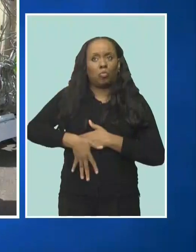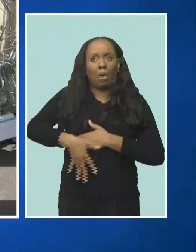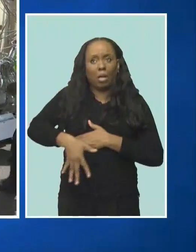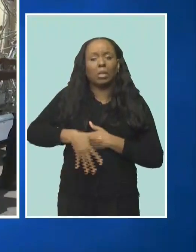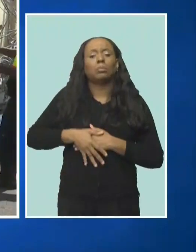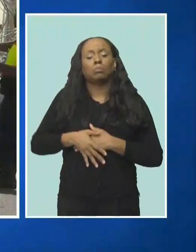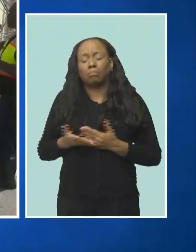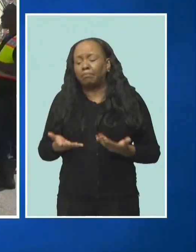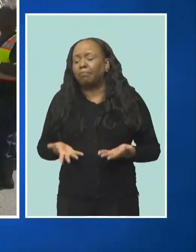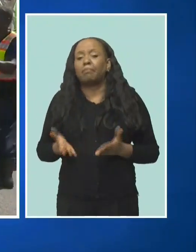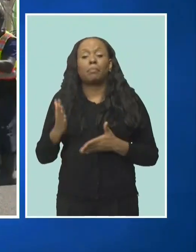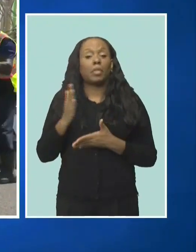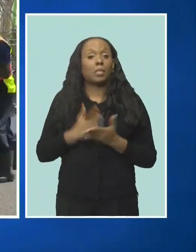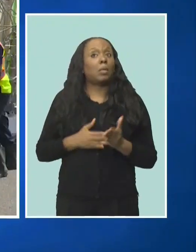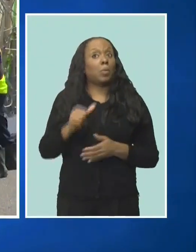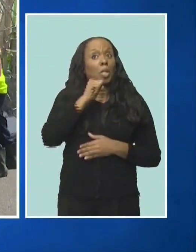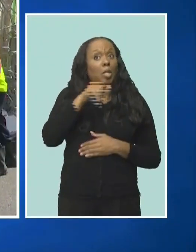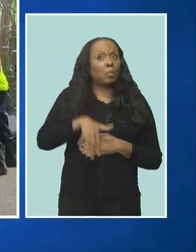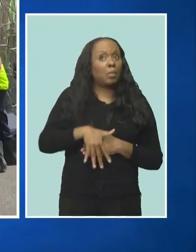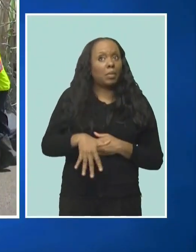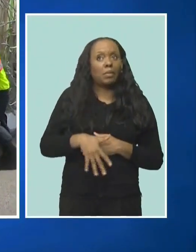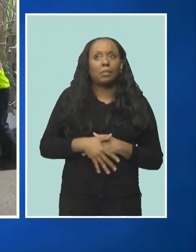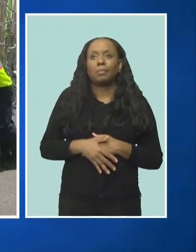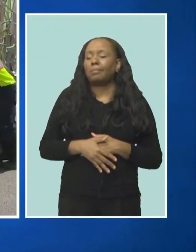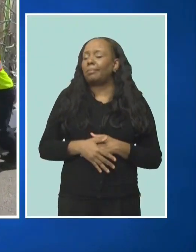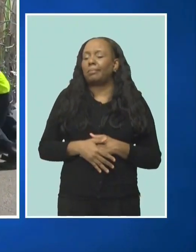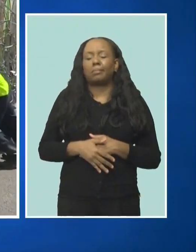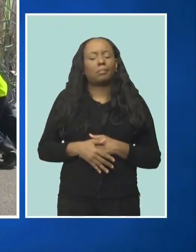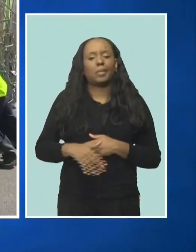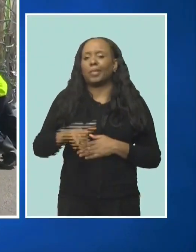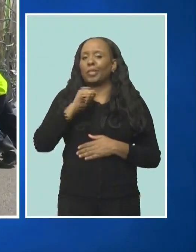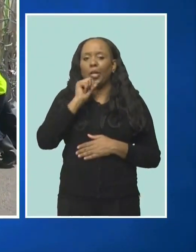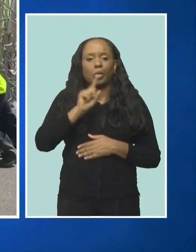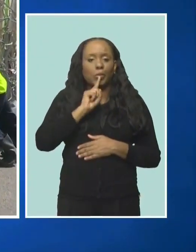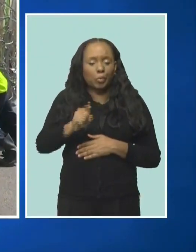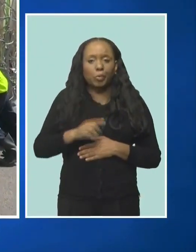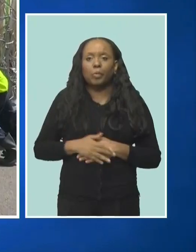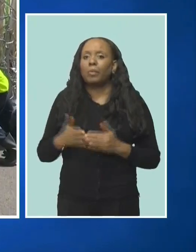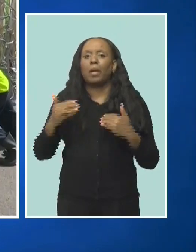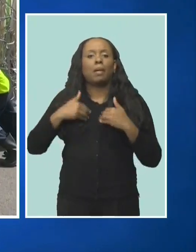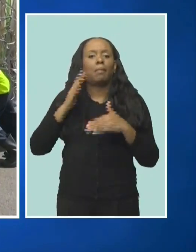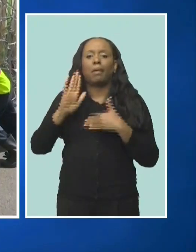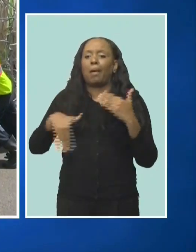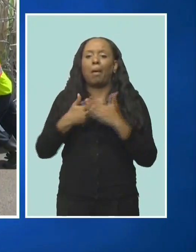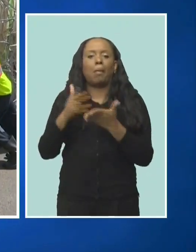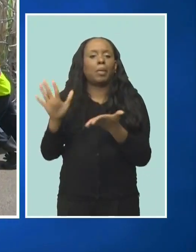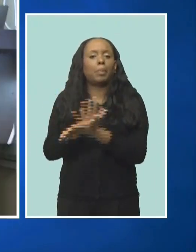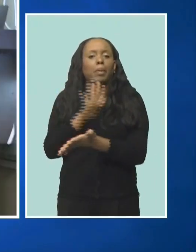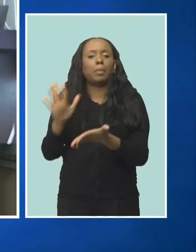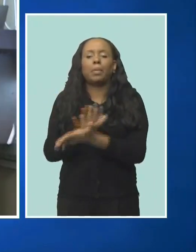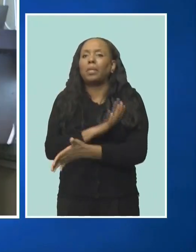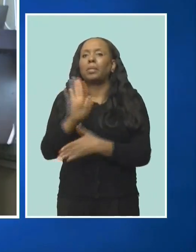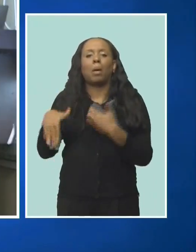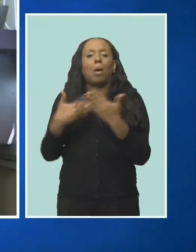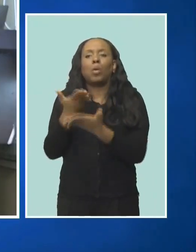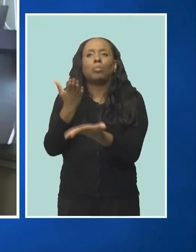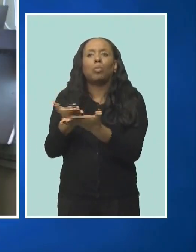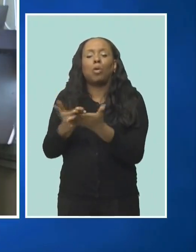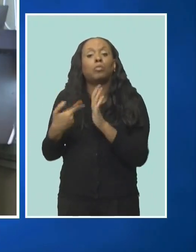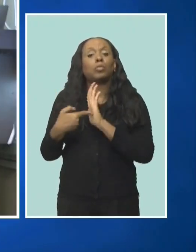some of them weren't. That is completely erroneous. We have all the certification. We